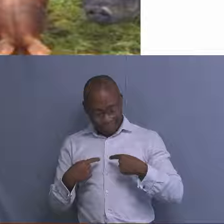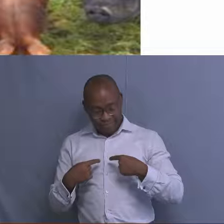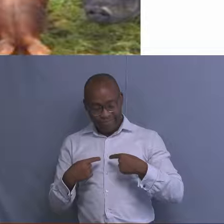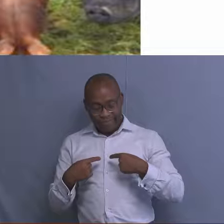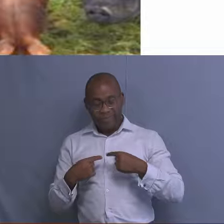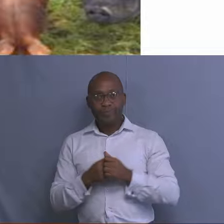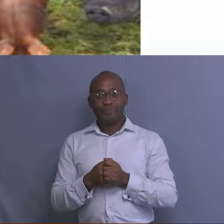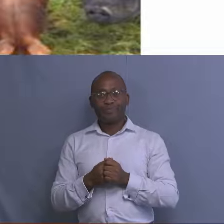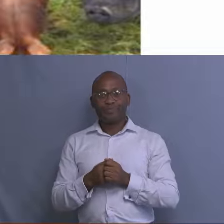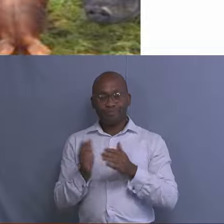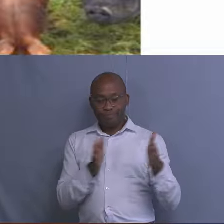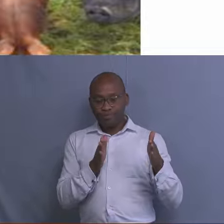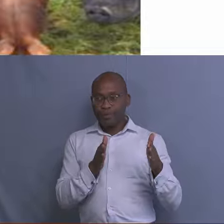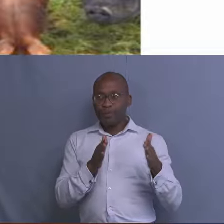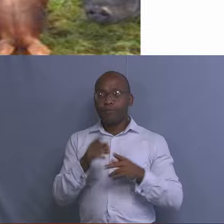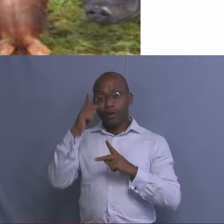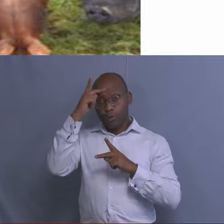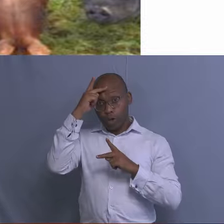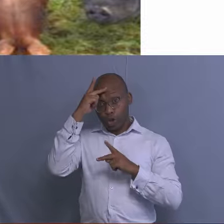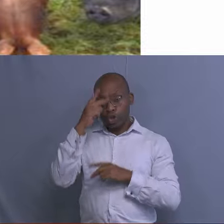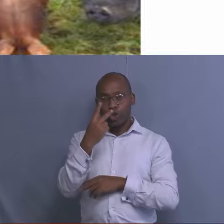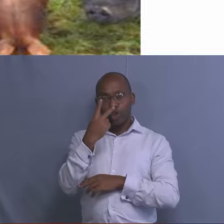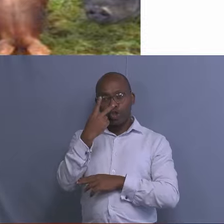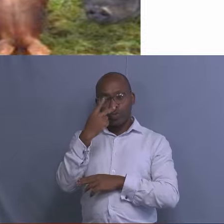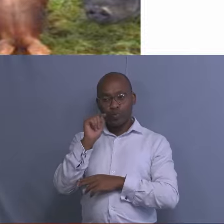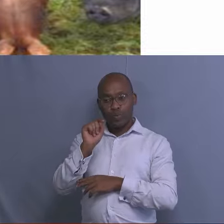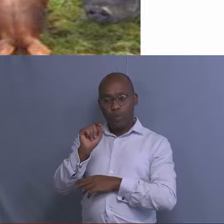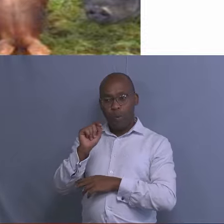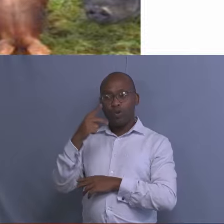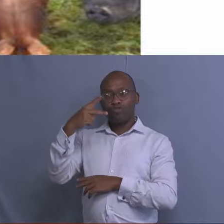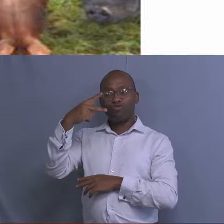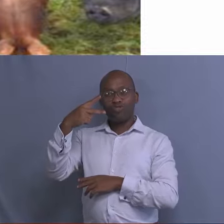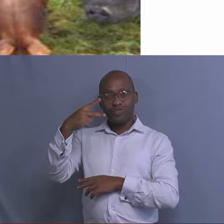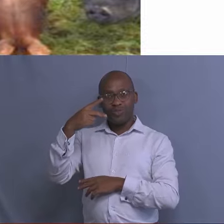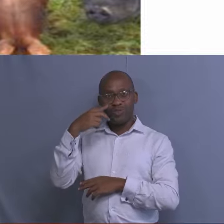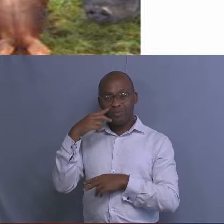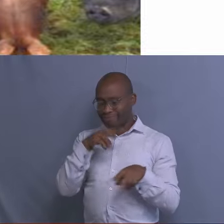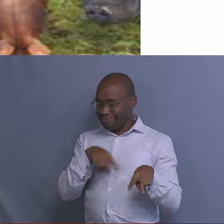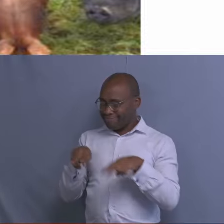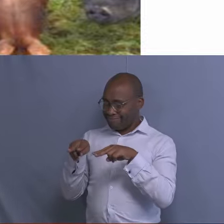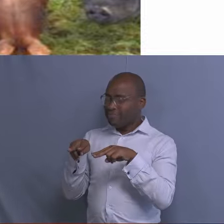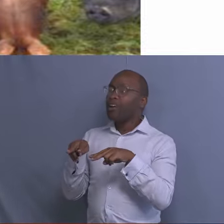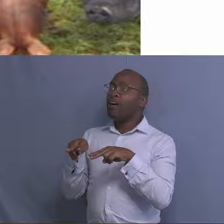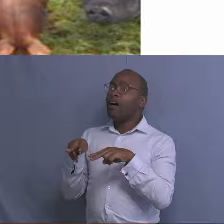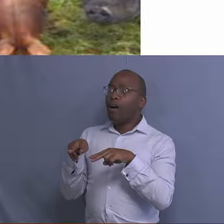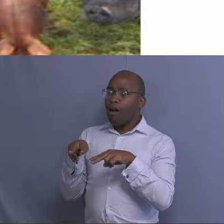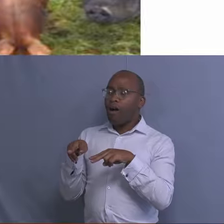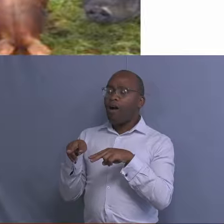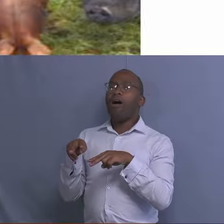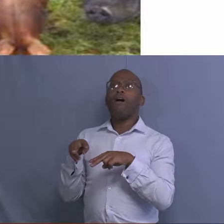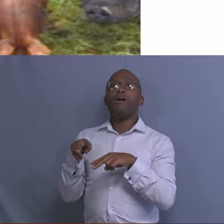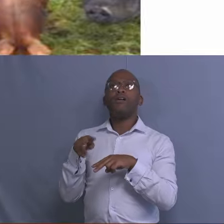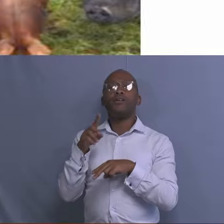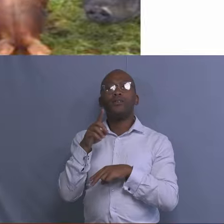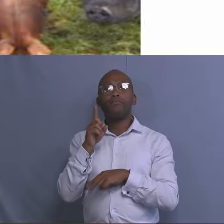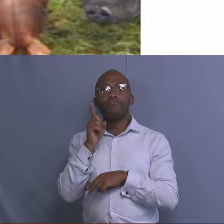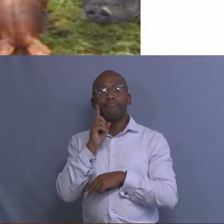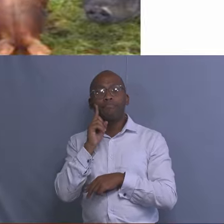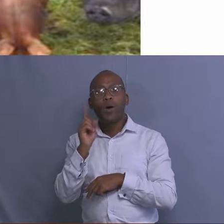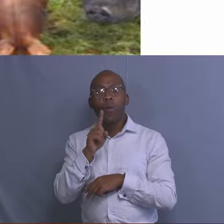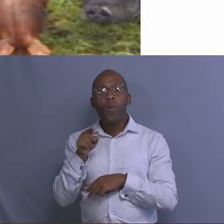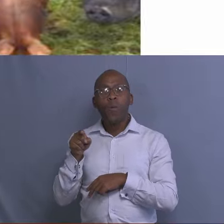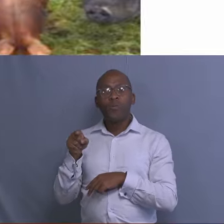we can see some pigs there, and there's also a shelter that is provided there,